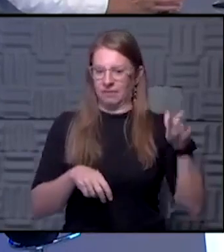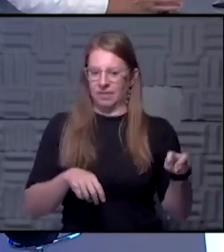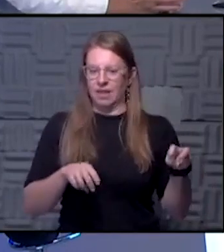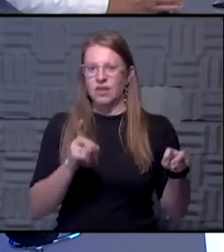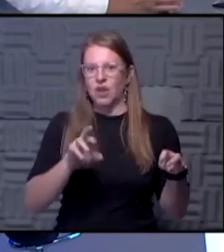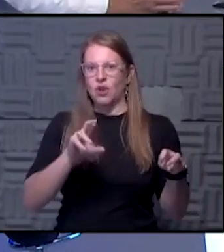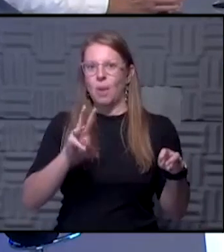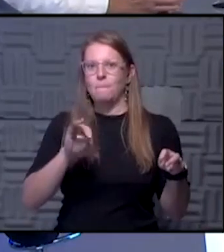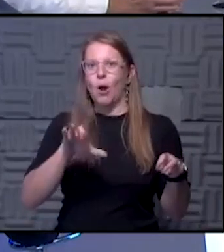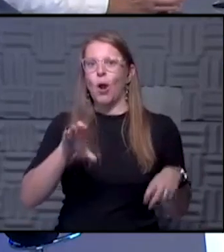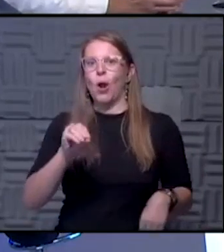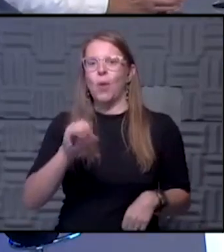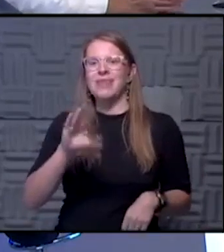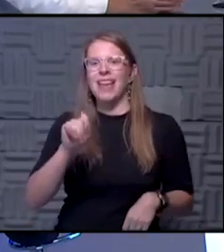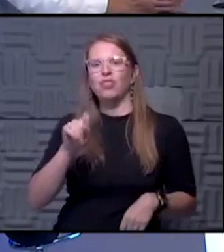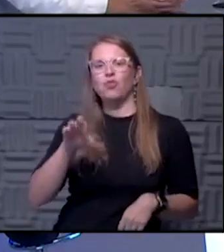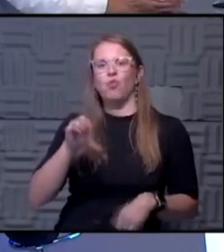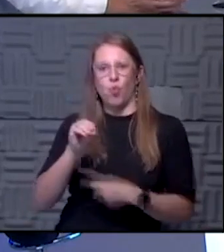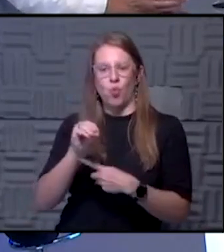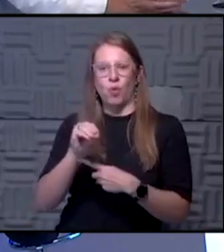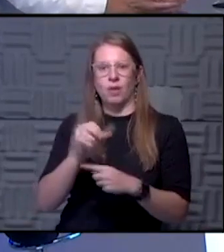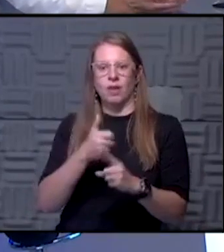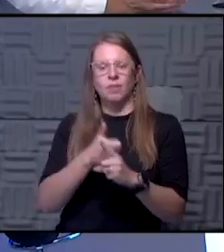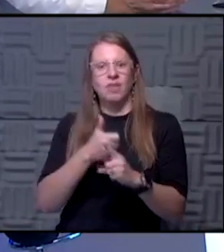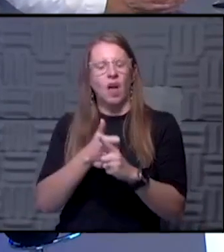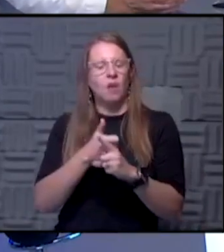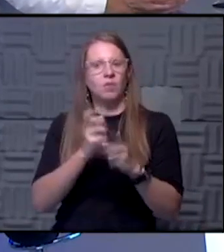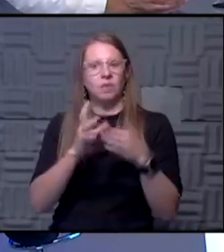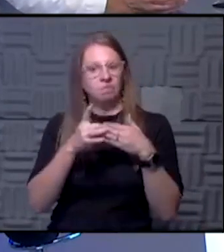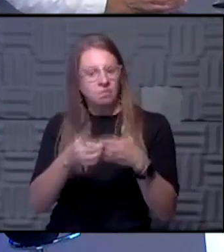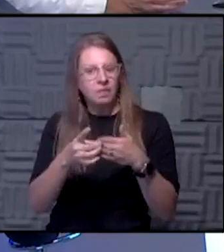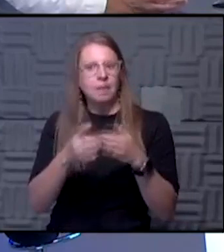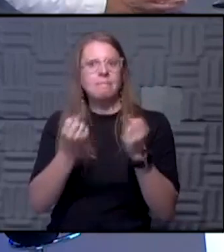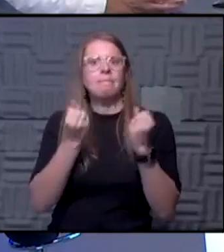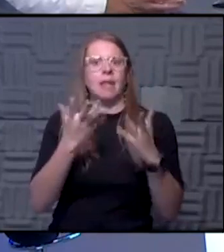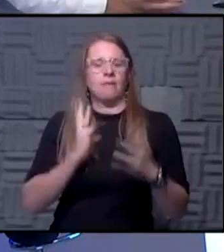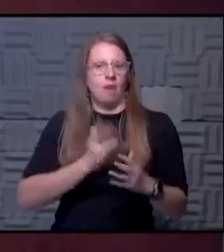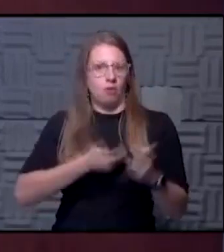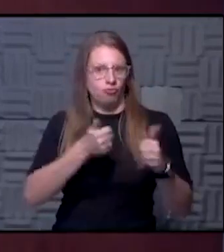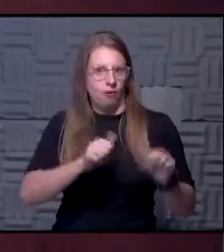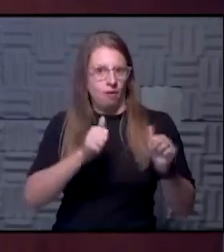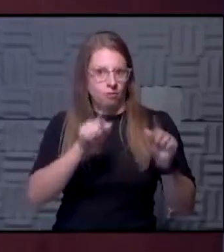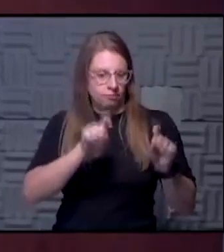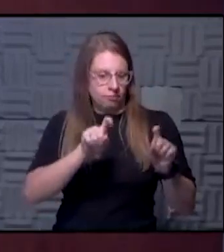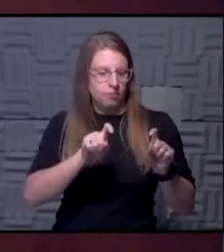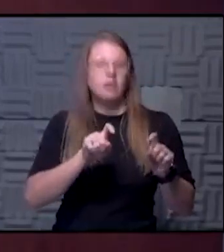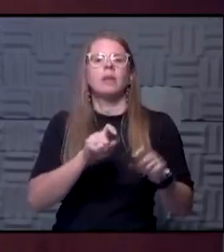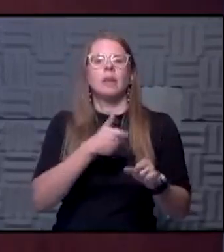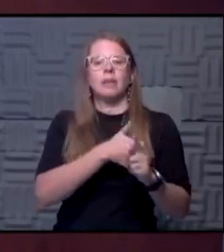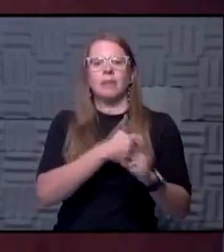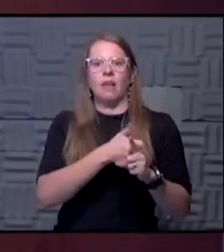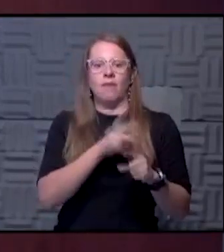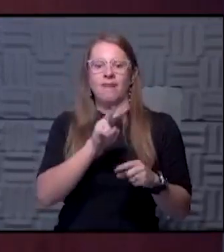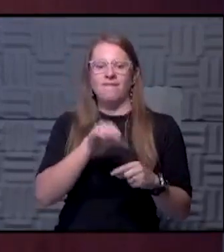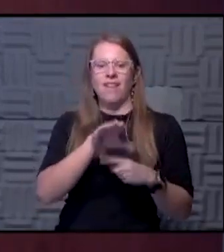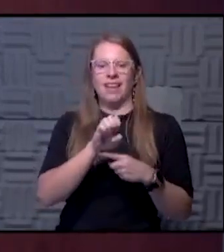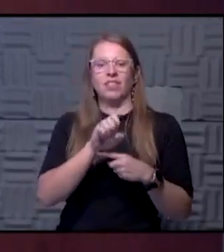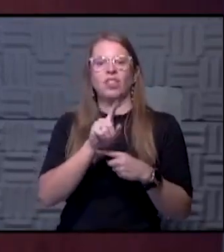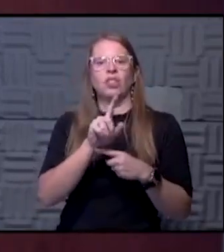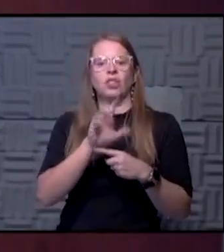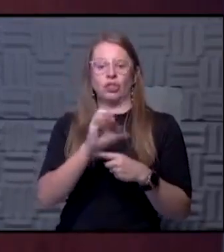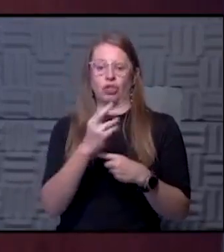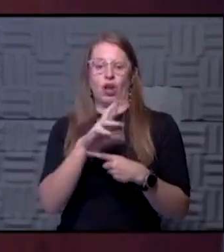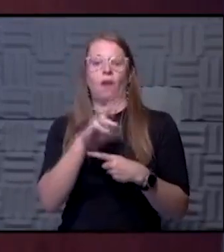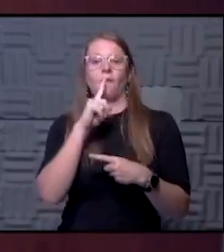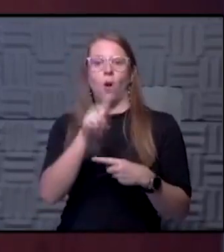is Dr. Mario Castro. Mario has been helping to spearhead many of our trials here in his role as the vice chair of our clinical trials